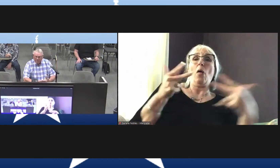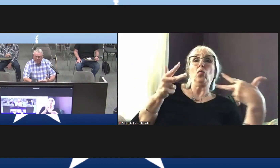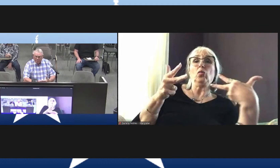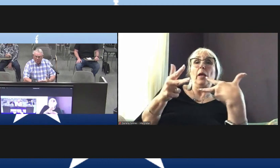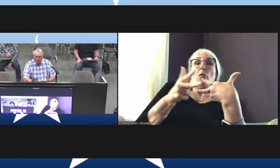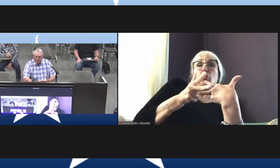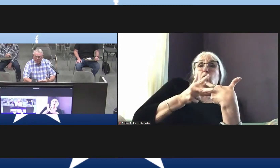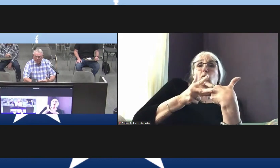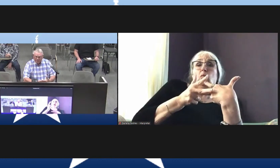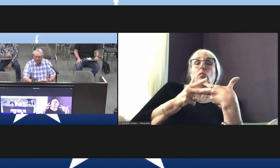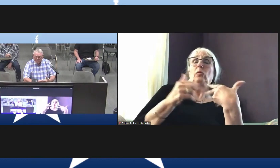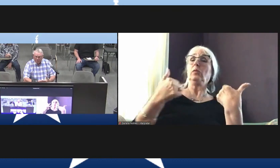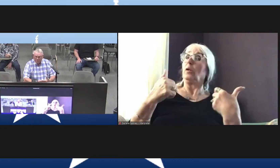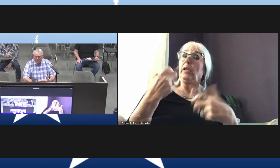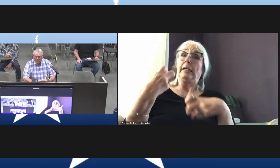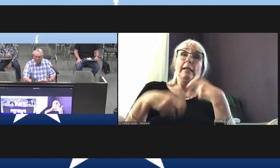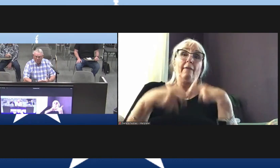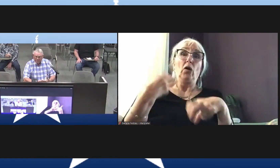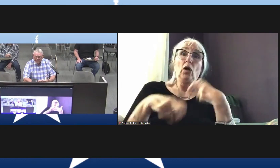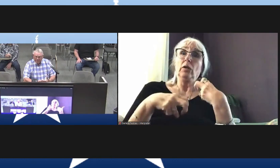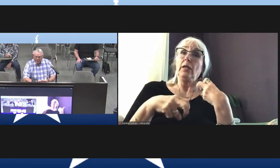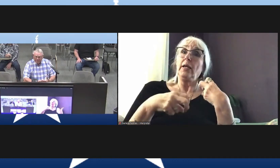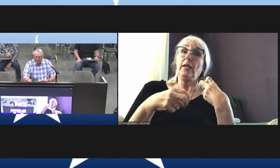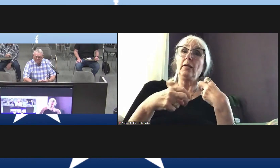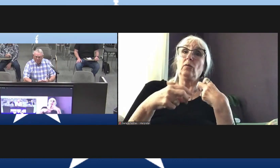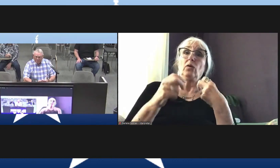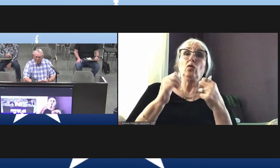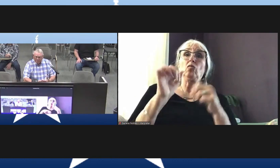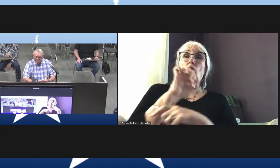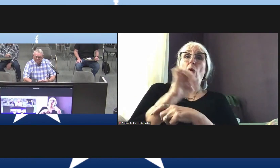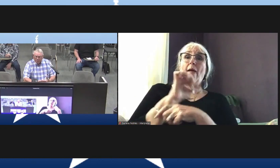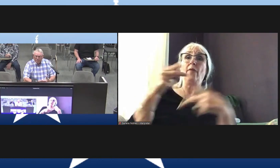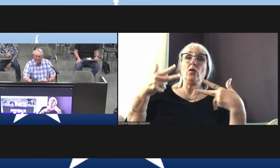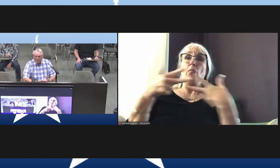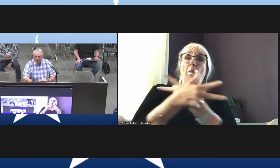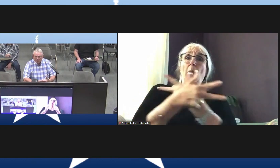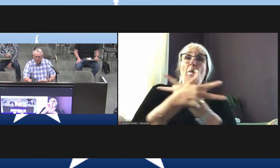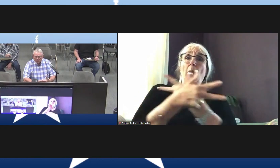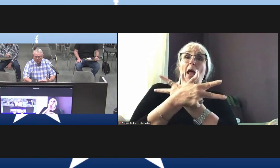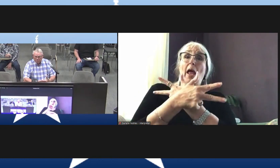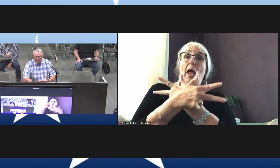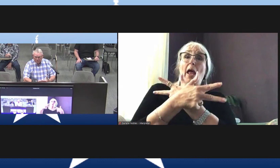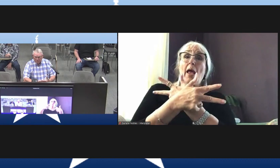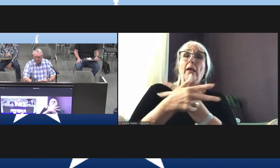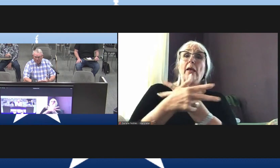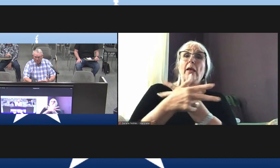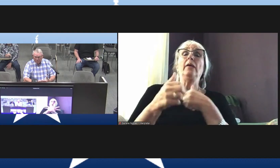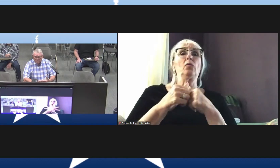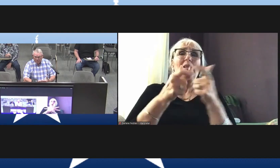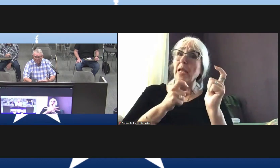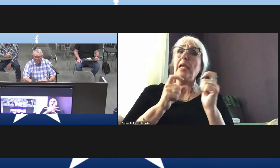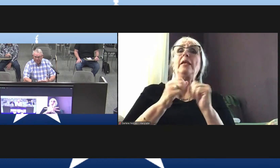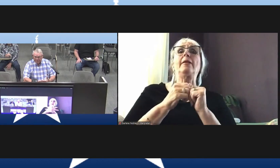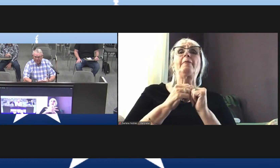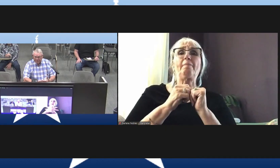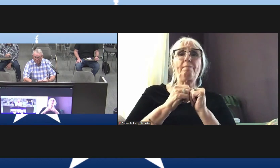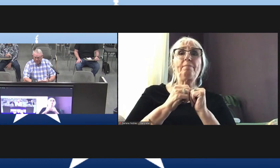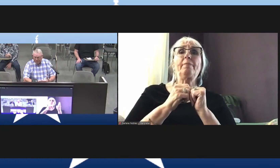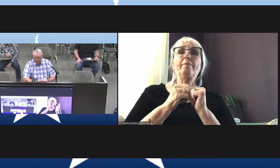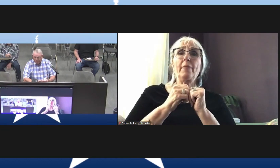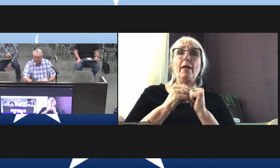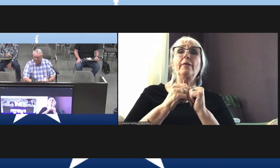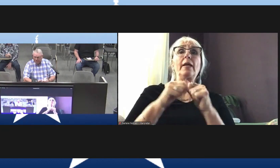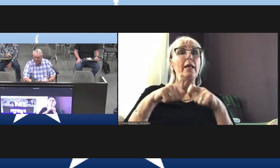sometimes difficulty, and speed also has a lot to do with it. That's another thing